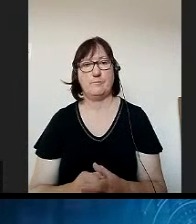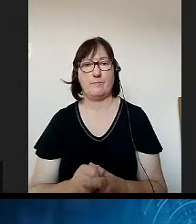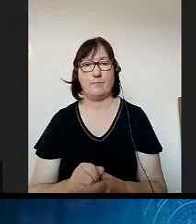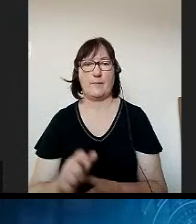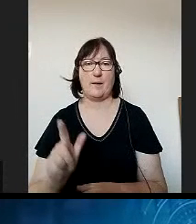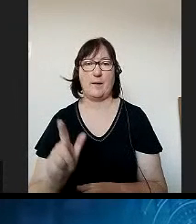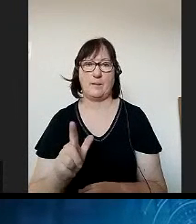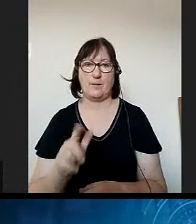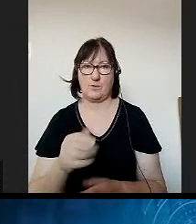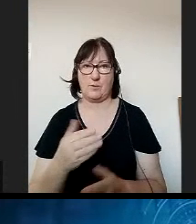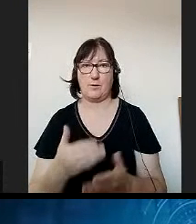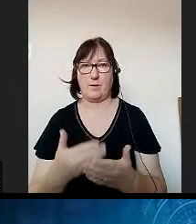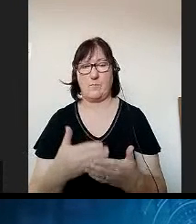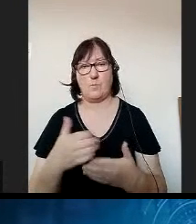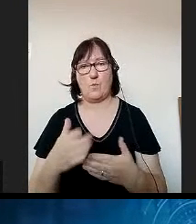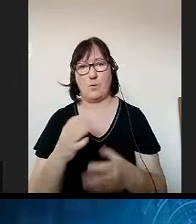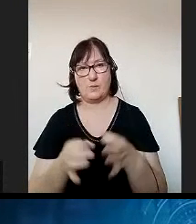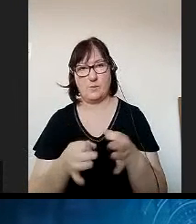Thank you, Letitia.